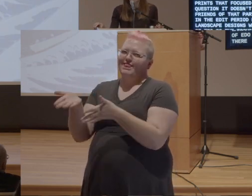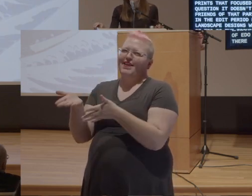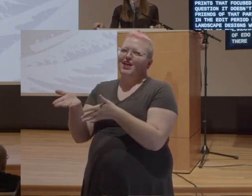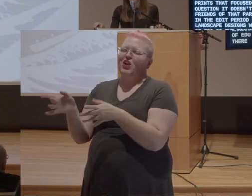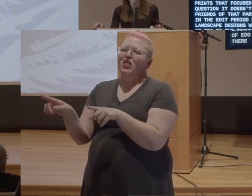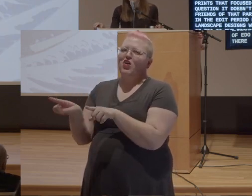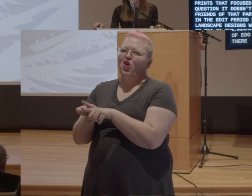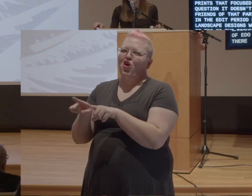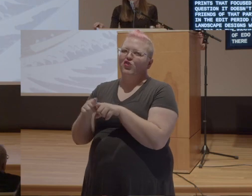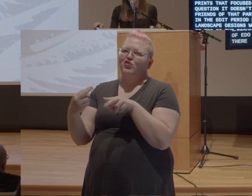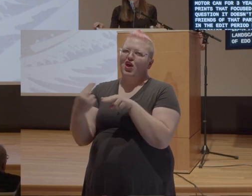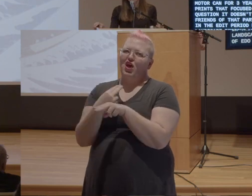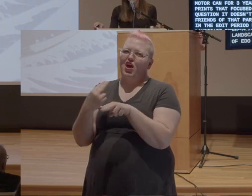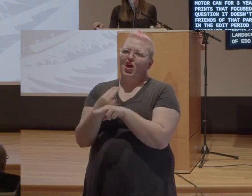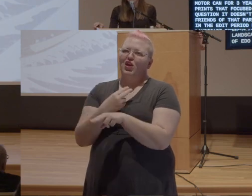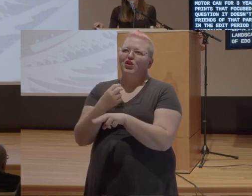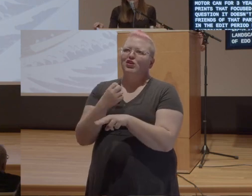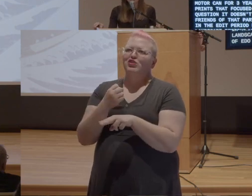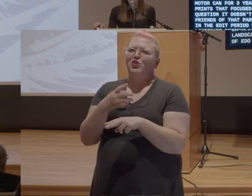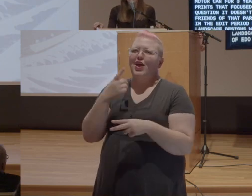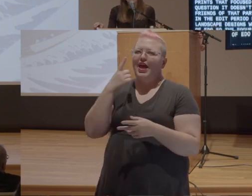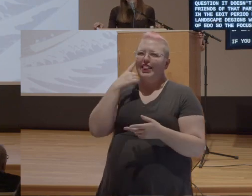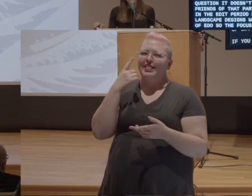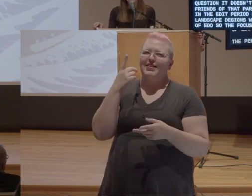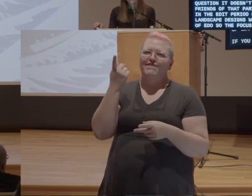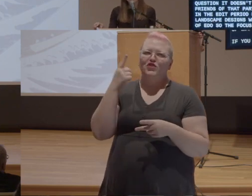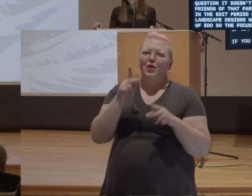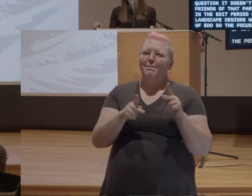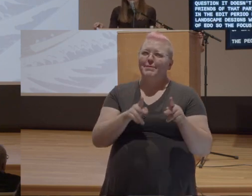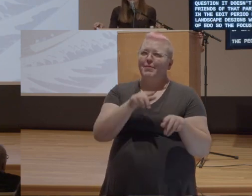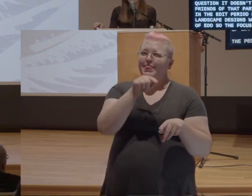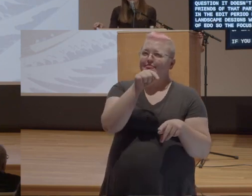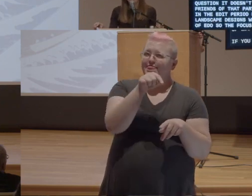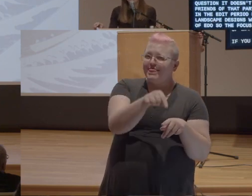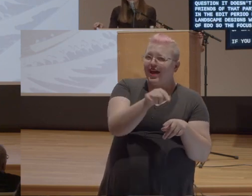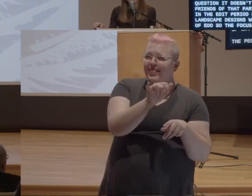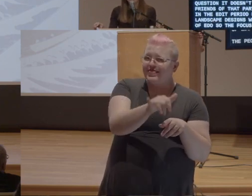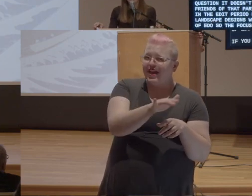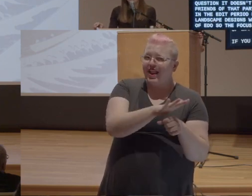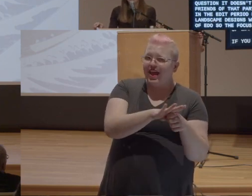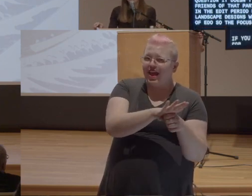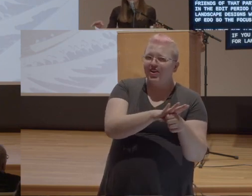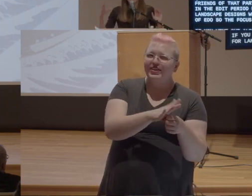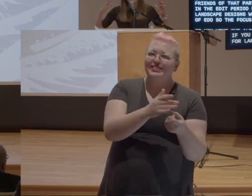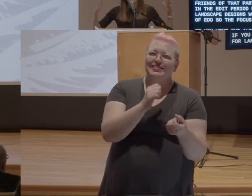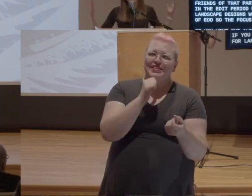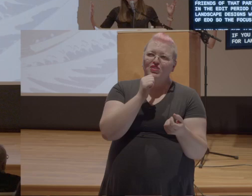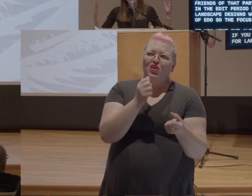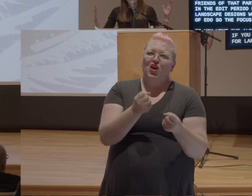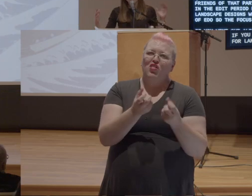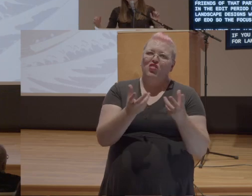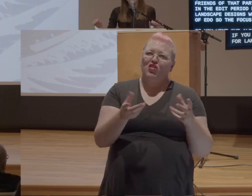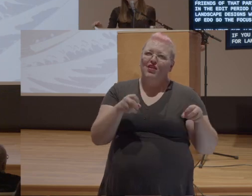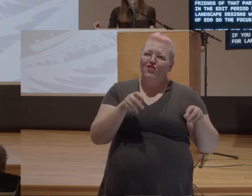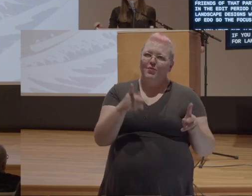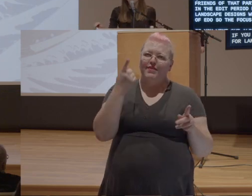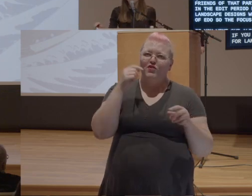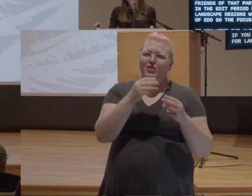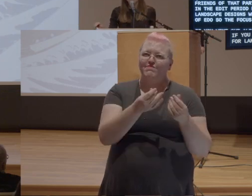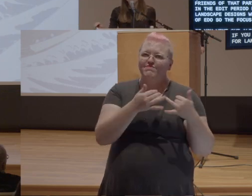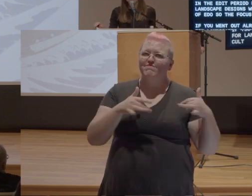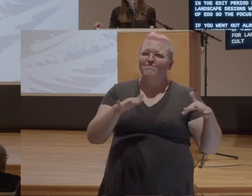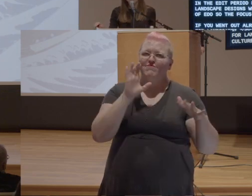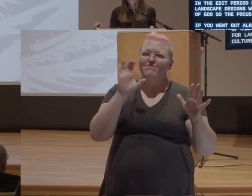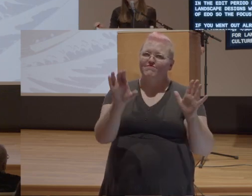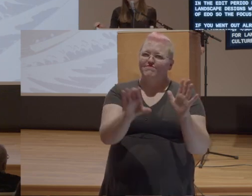think, unfortunately for the people in Aomori, there wasn't much interest for landscapes outside of those big centers of culture